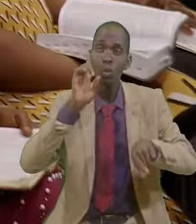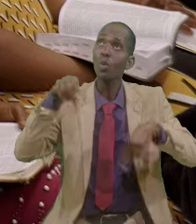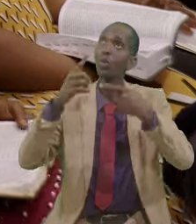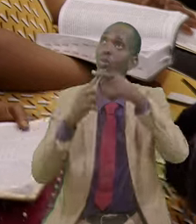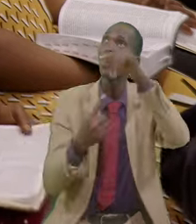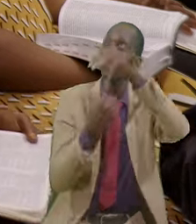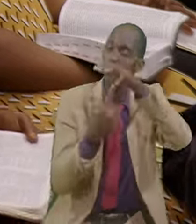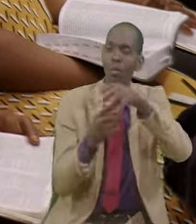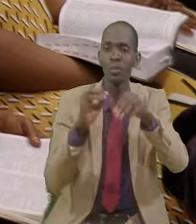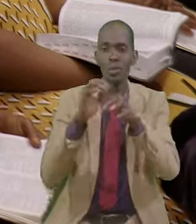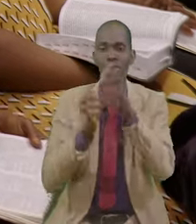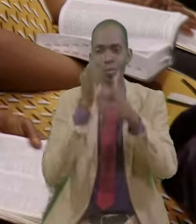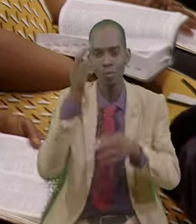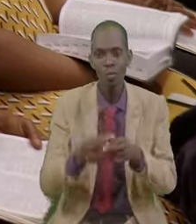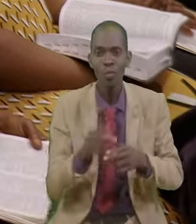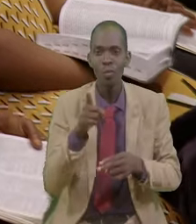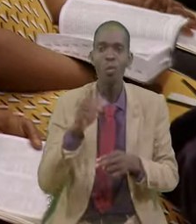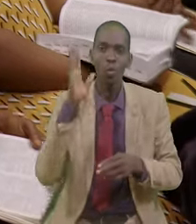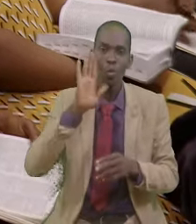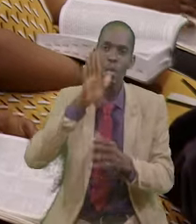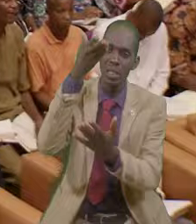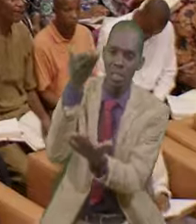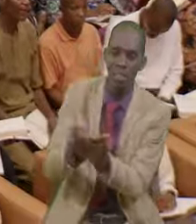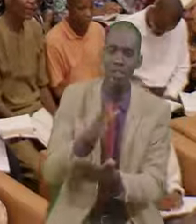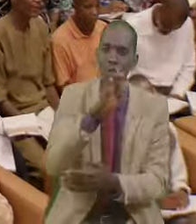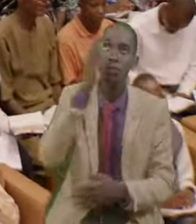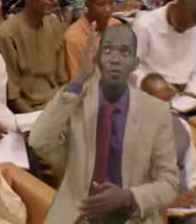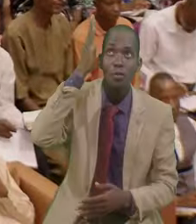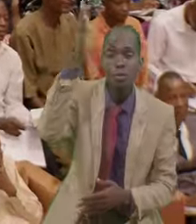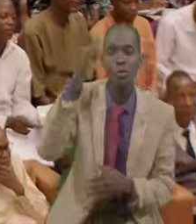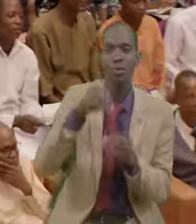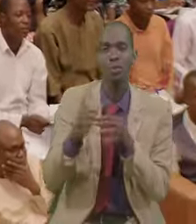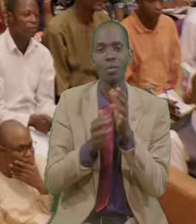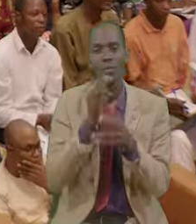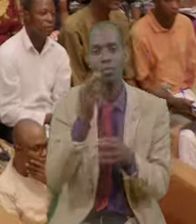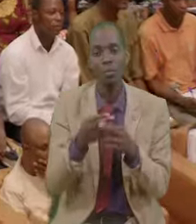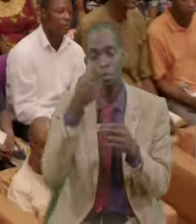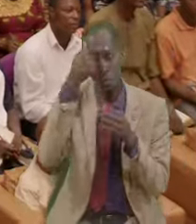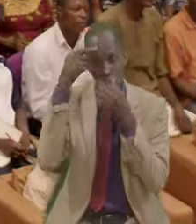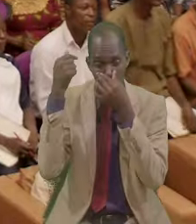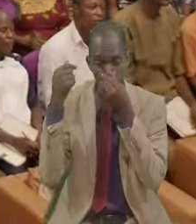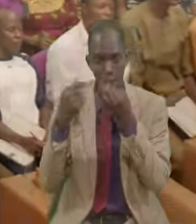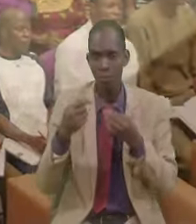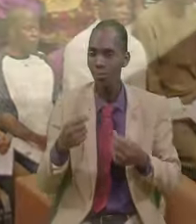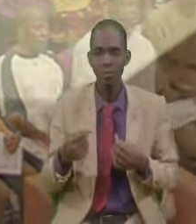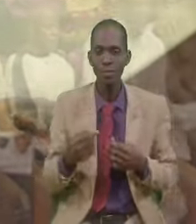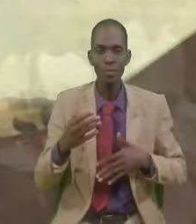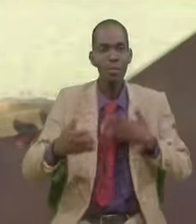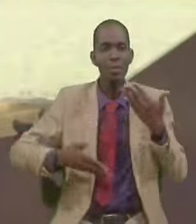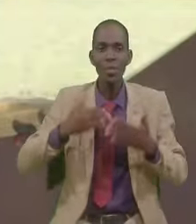mountaintop. You're going to reach your destination. Because joy is before